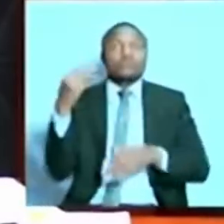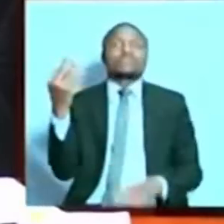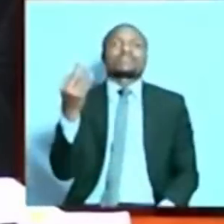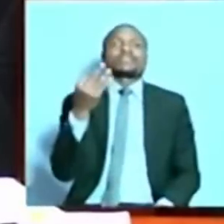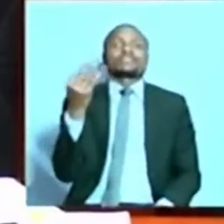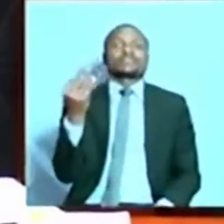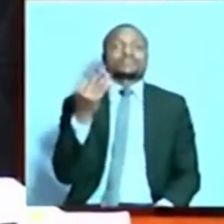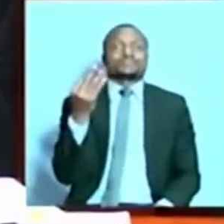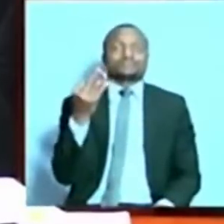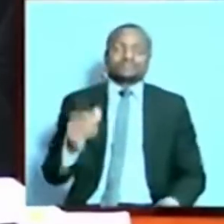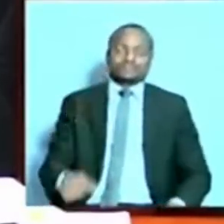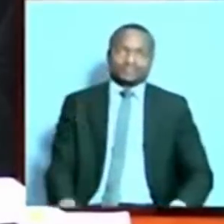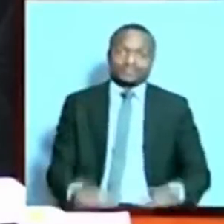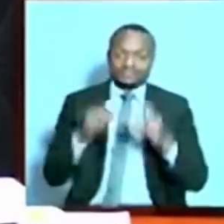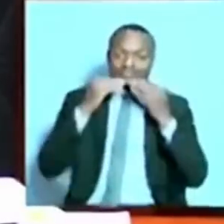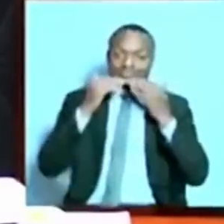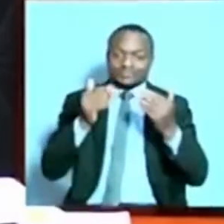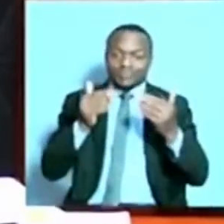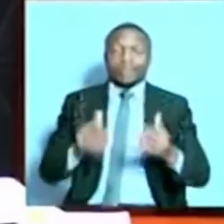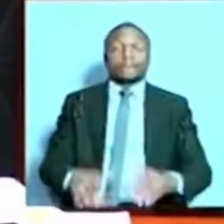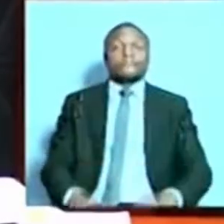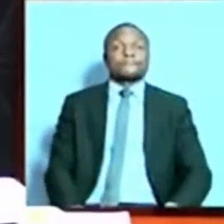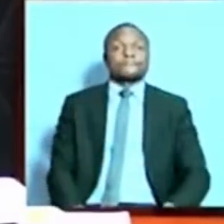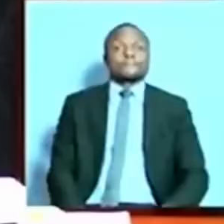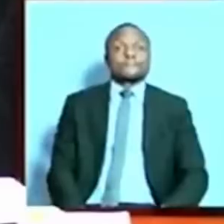Friday. Thank you.